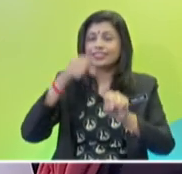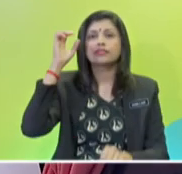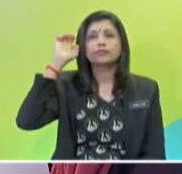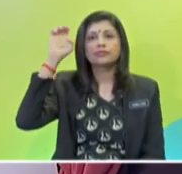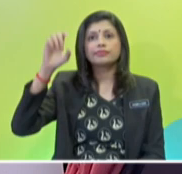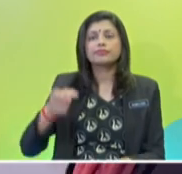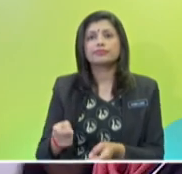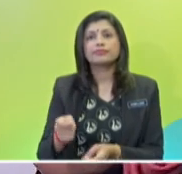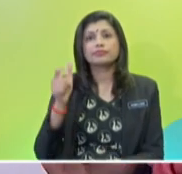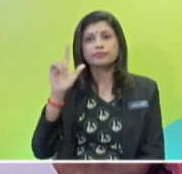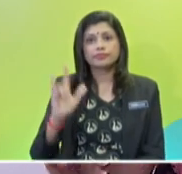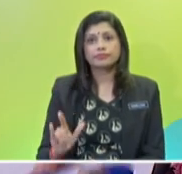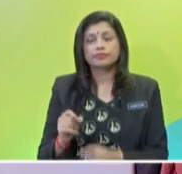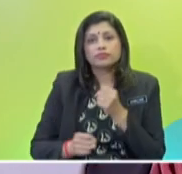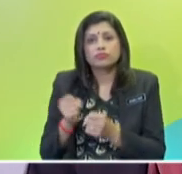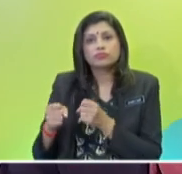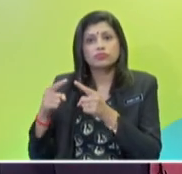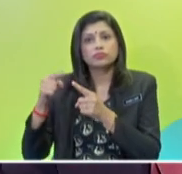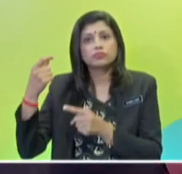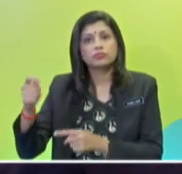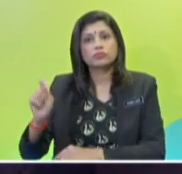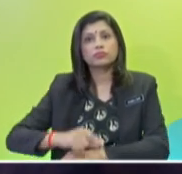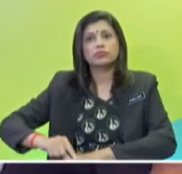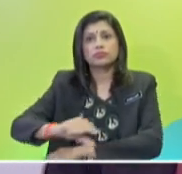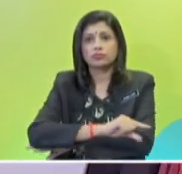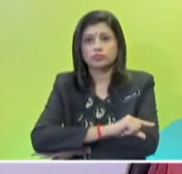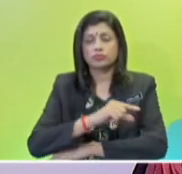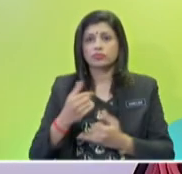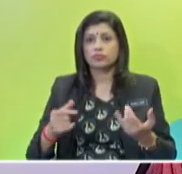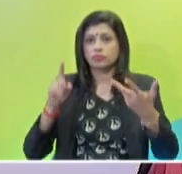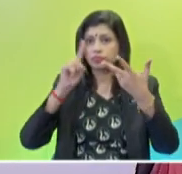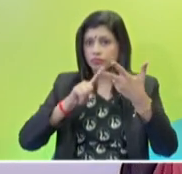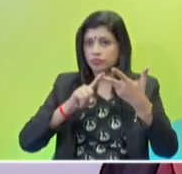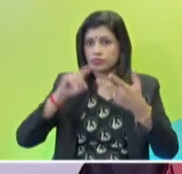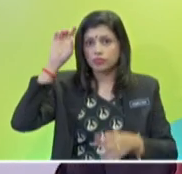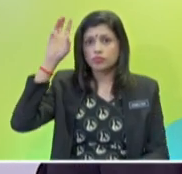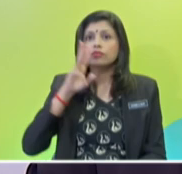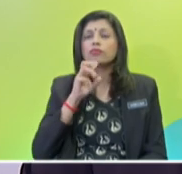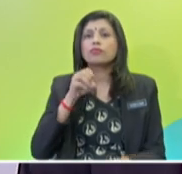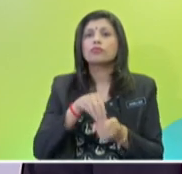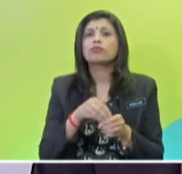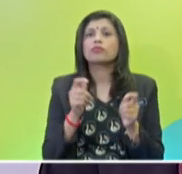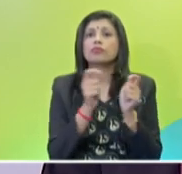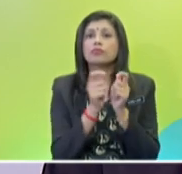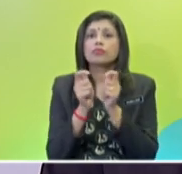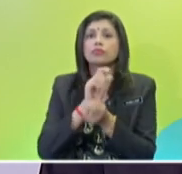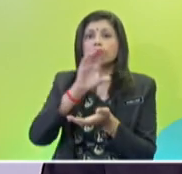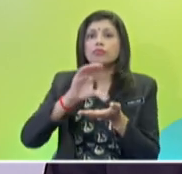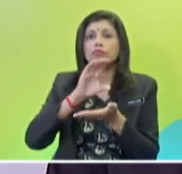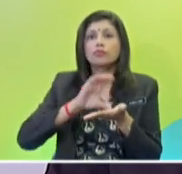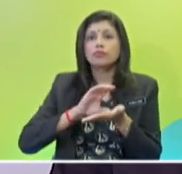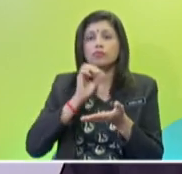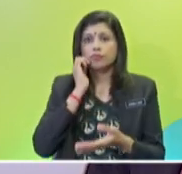He quickly ran to the garden. Alright, okay. How about number 3? He was in the town center.